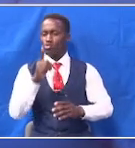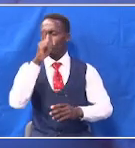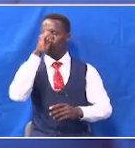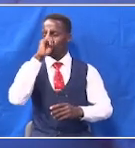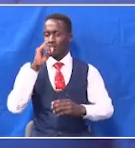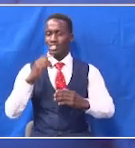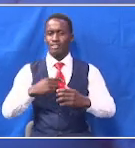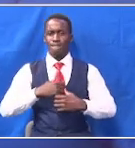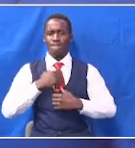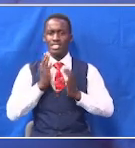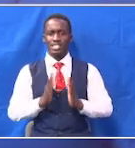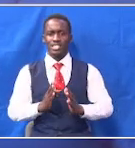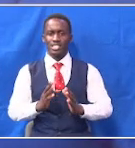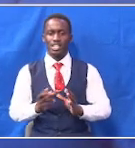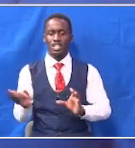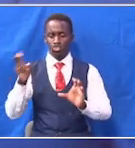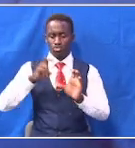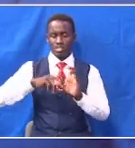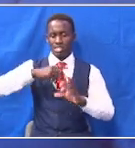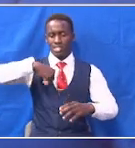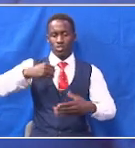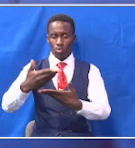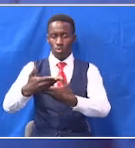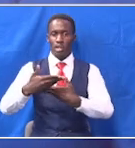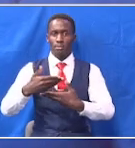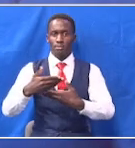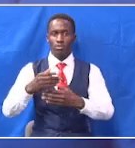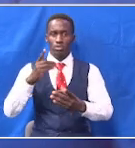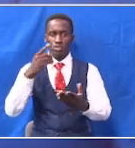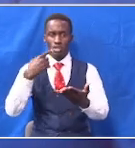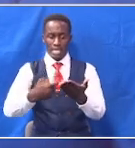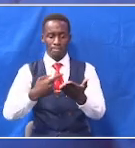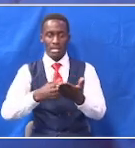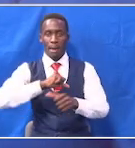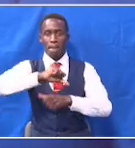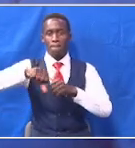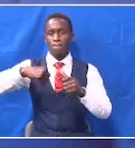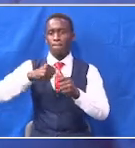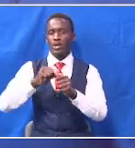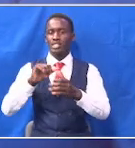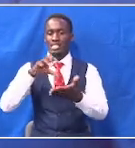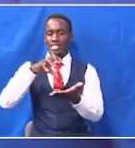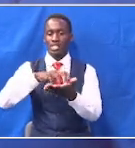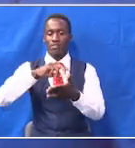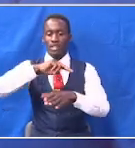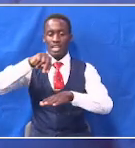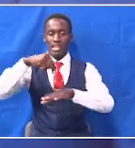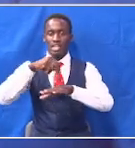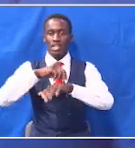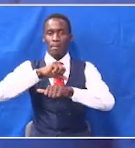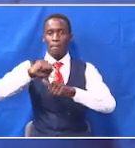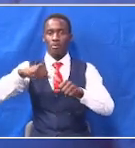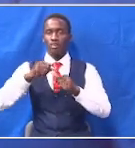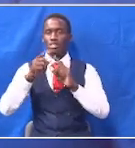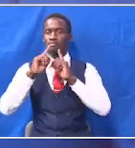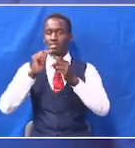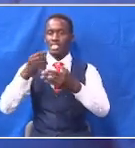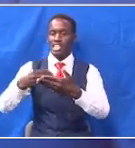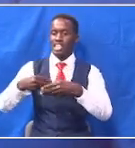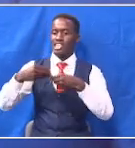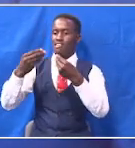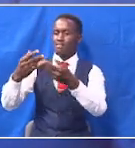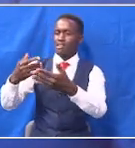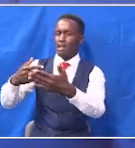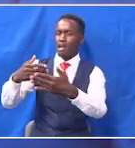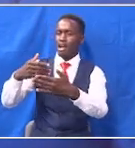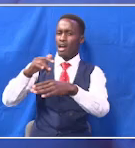clout. Join us as we welcome them to discuss the state of the nation of Kenya and indeed the speech that the president gave a little bit earlier. To